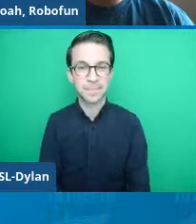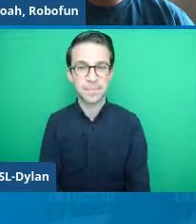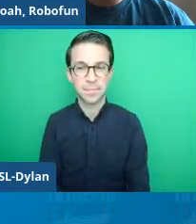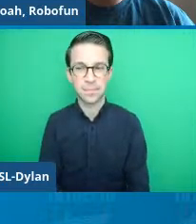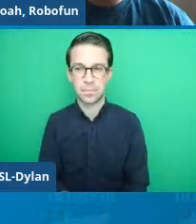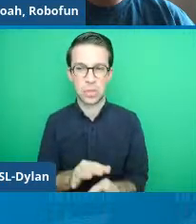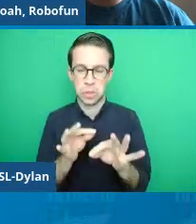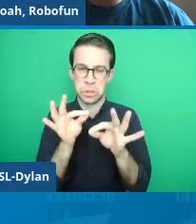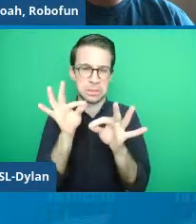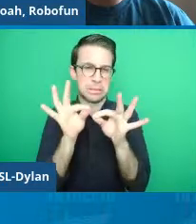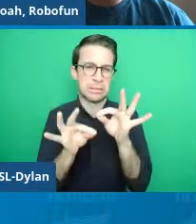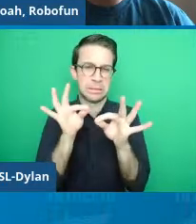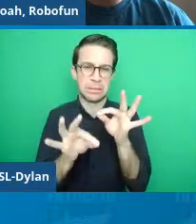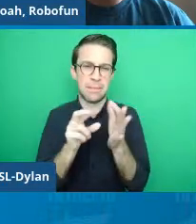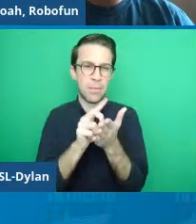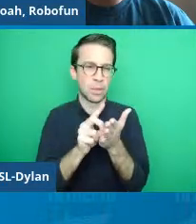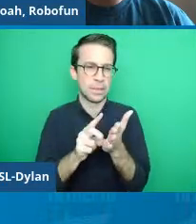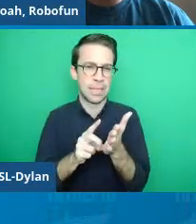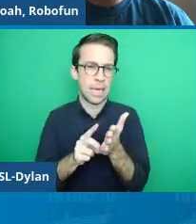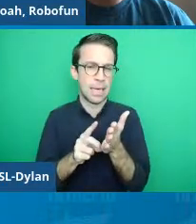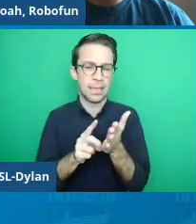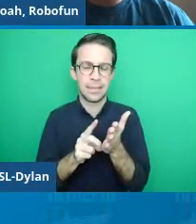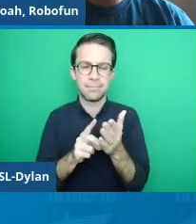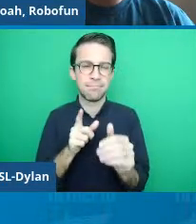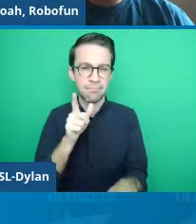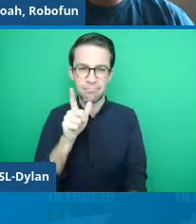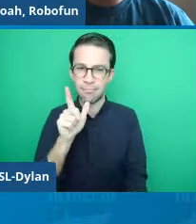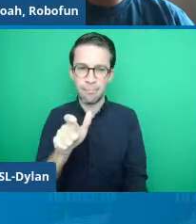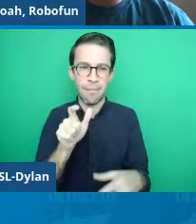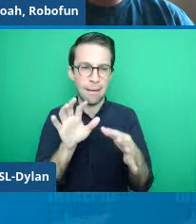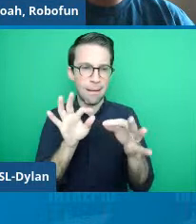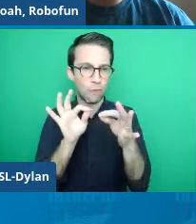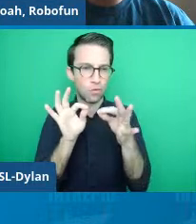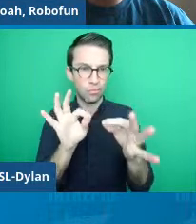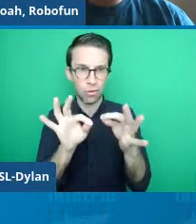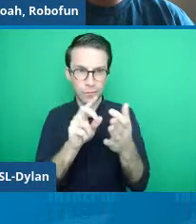it pretty simple. Doesn't have to be perfect.